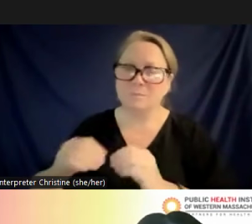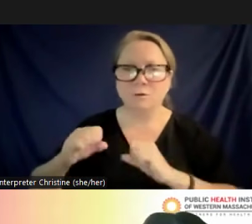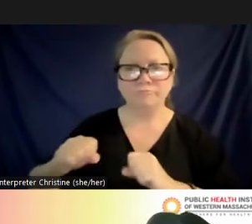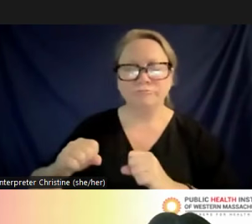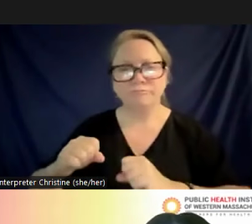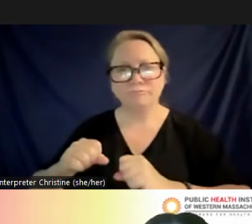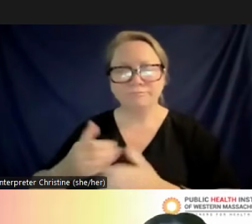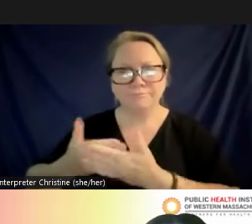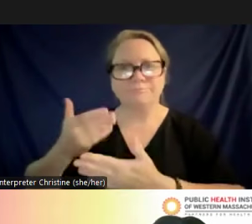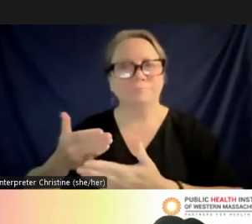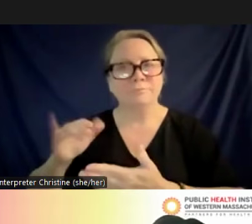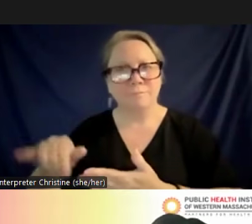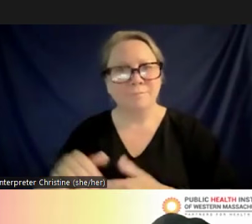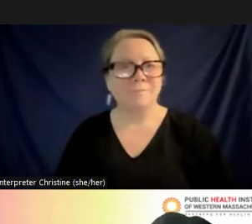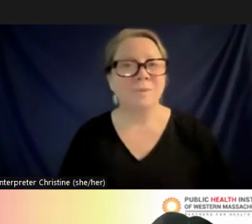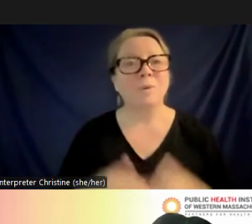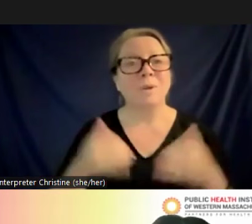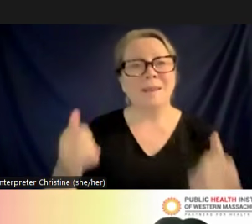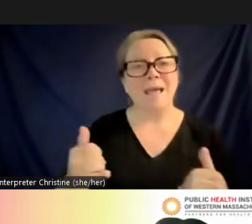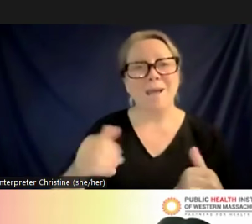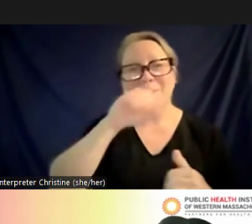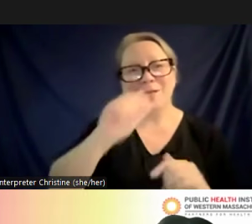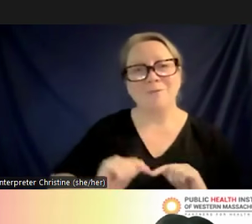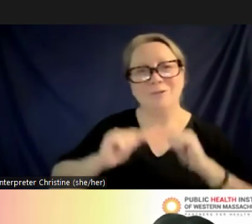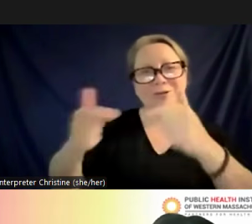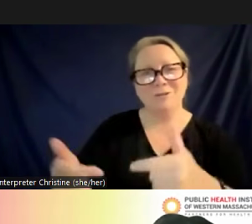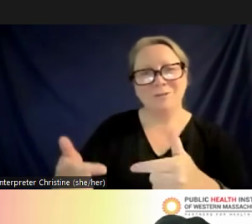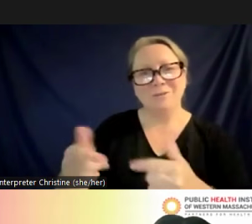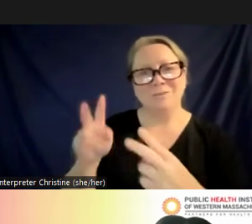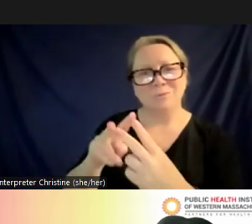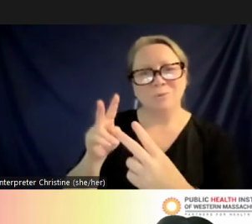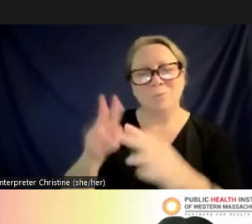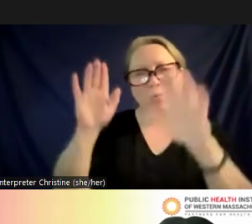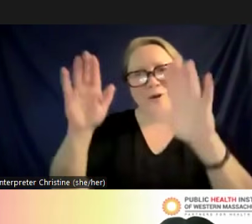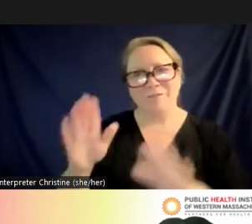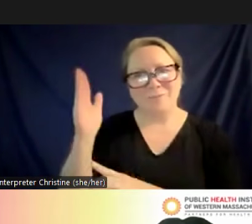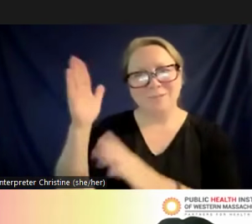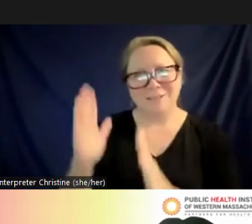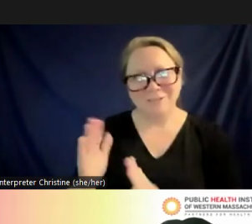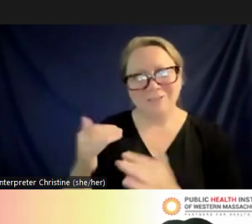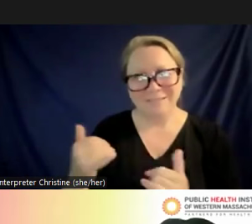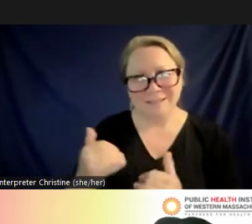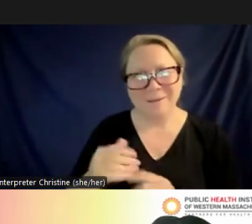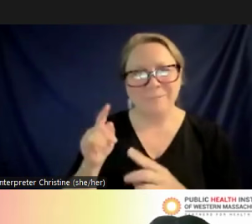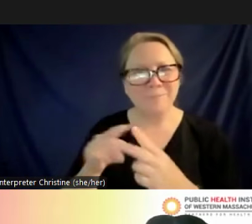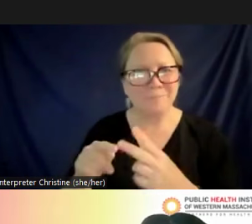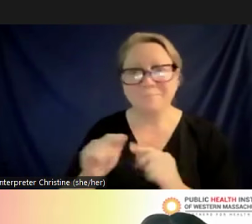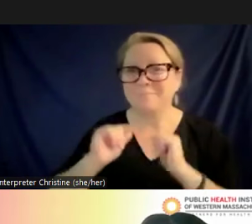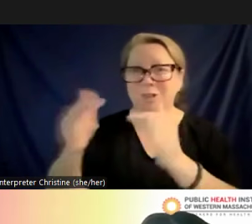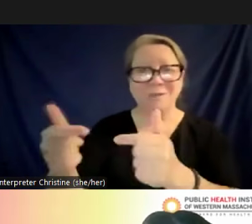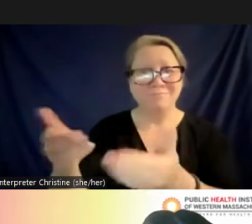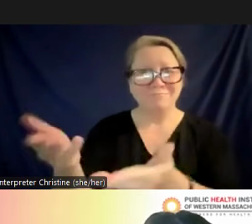So with that, I would love to turn it over to our two wonderful speakers. Take it away.